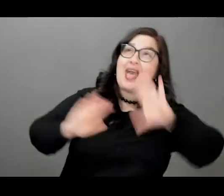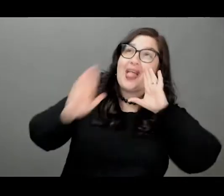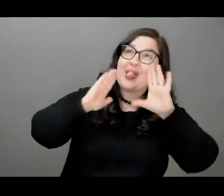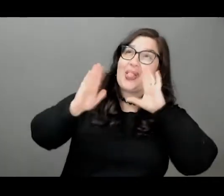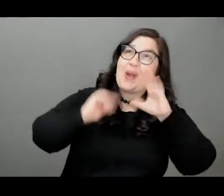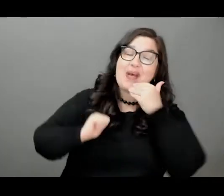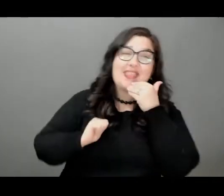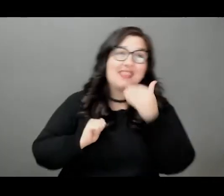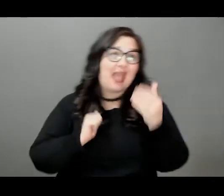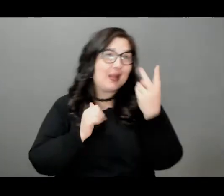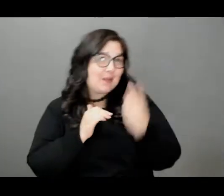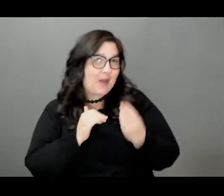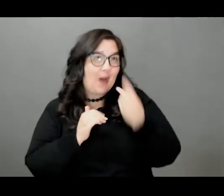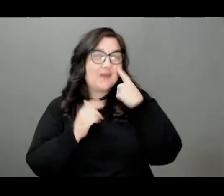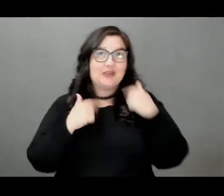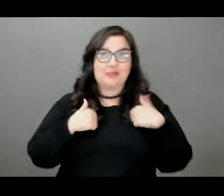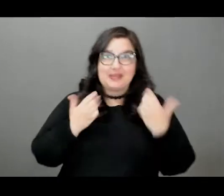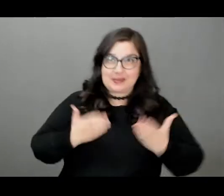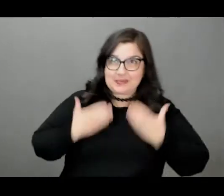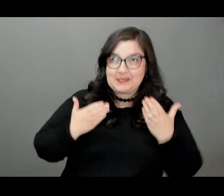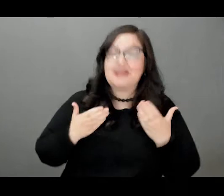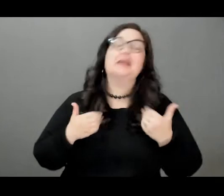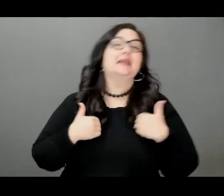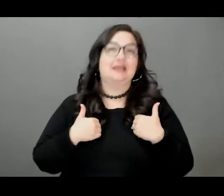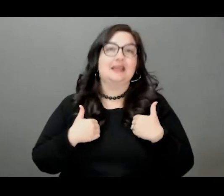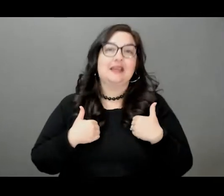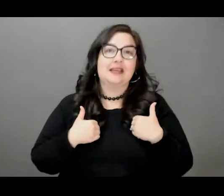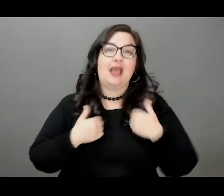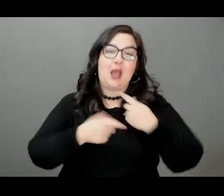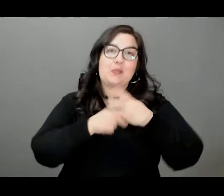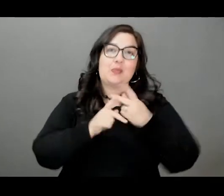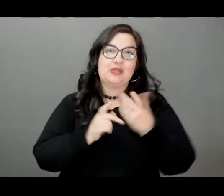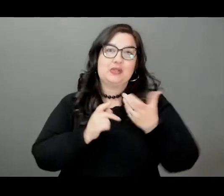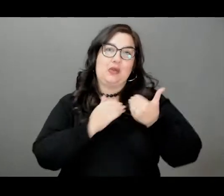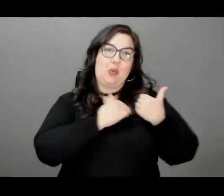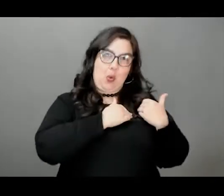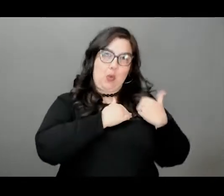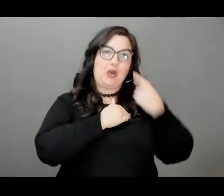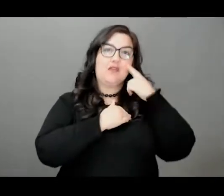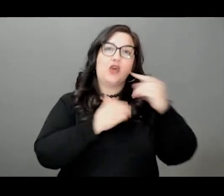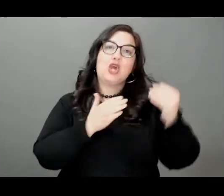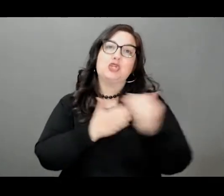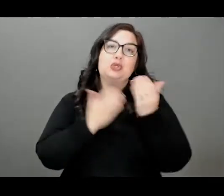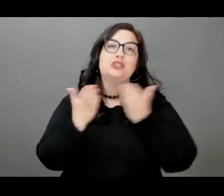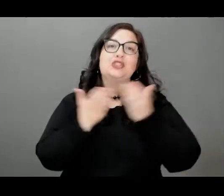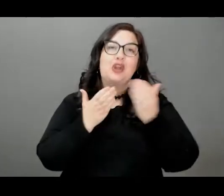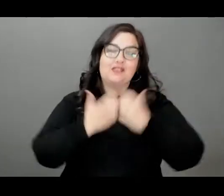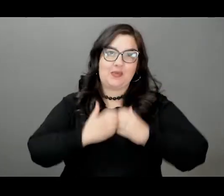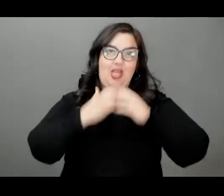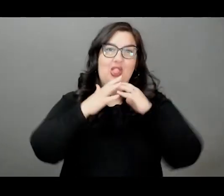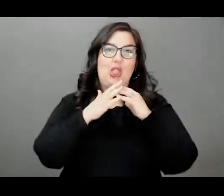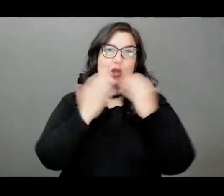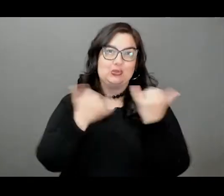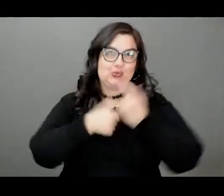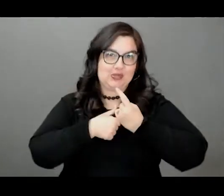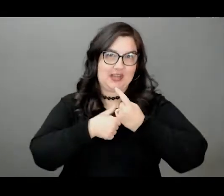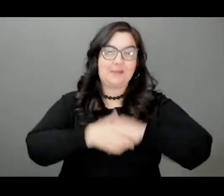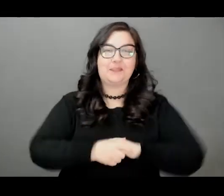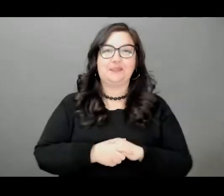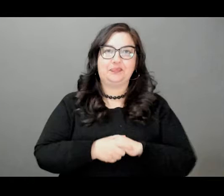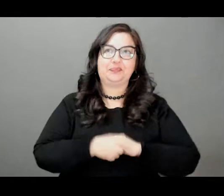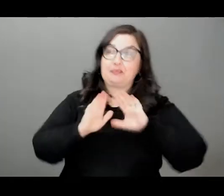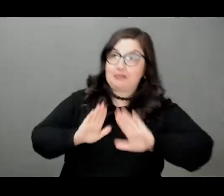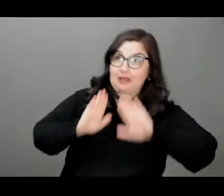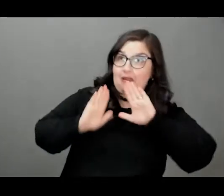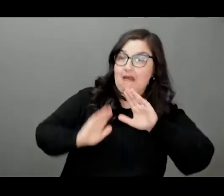here. Manish? Hey, thanks, Nathan and Shashank. Hi, everyone. I'm Manish. I'm the product owner for the new service we